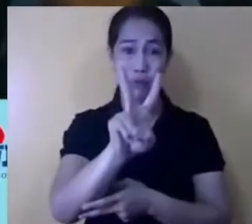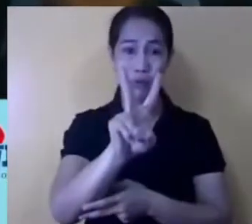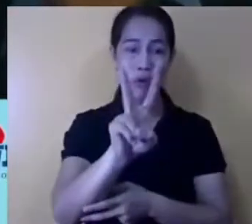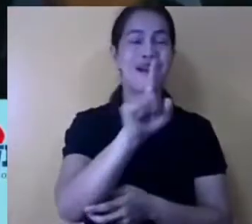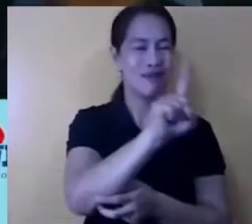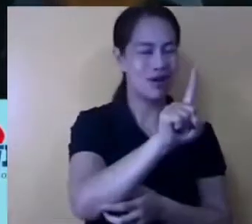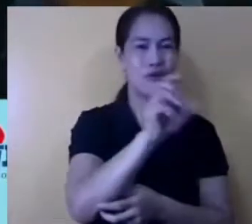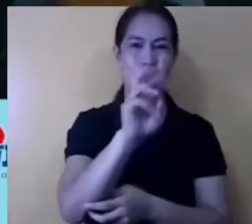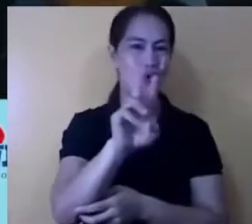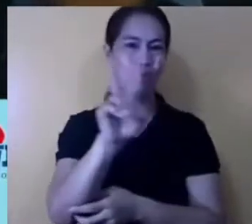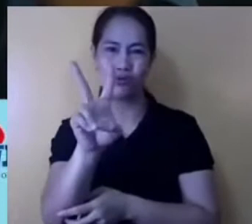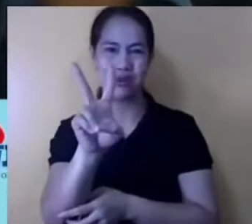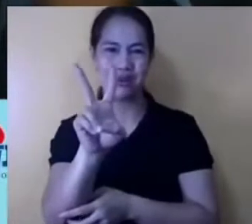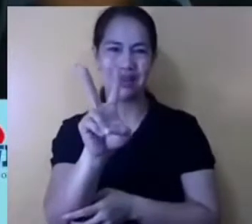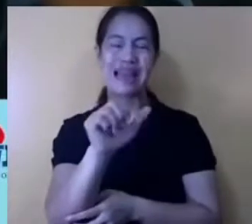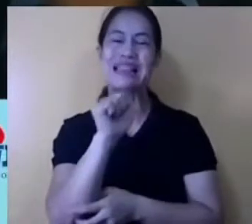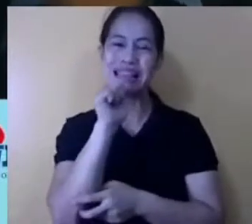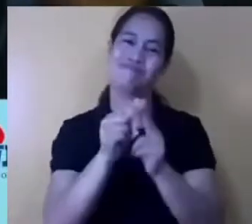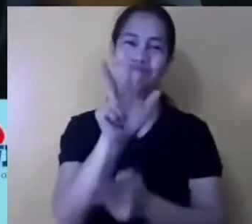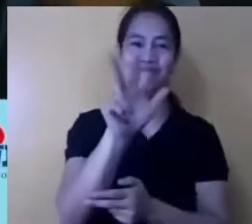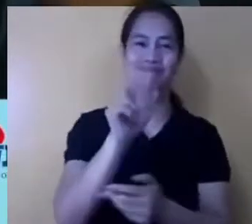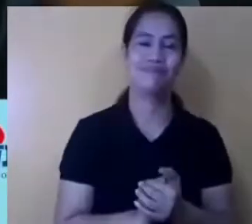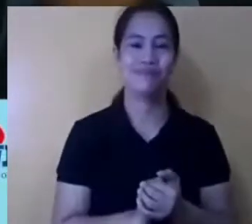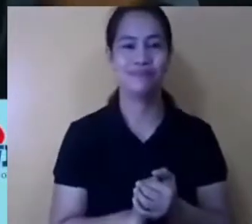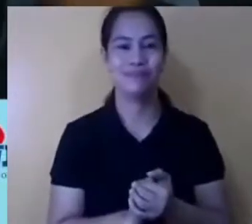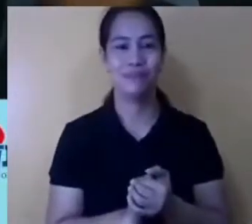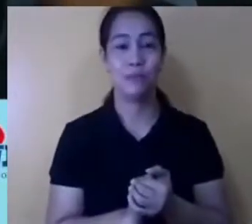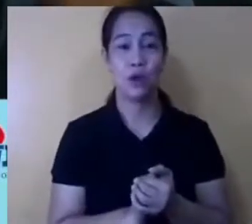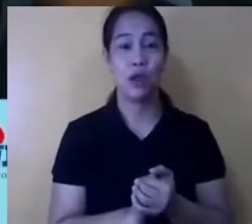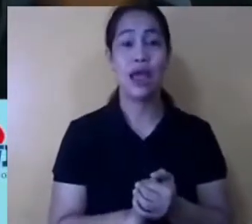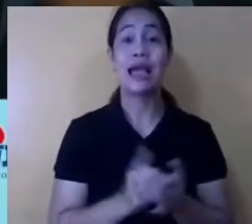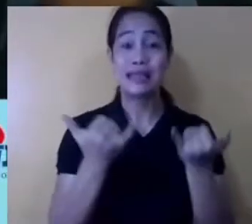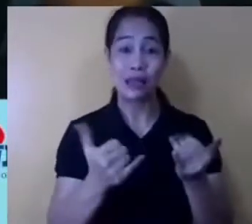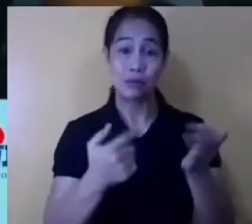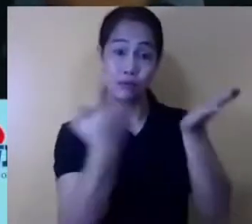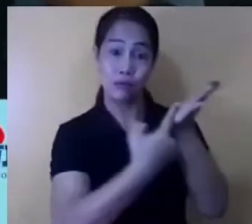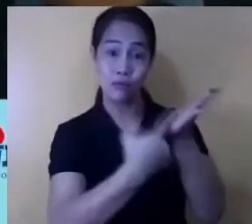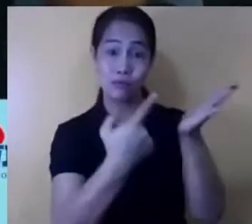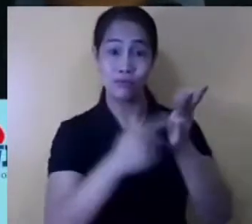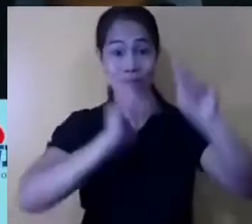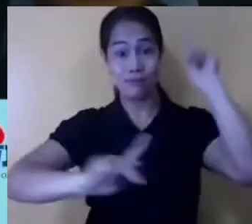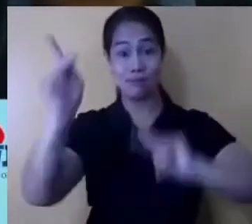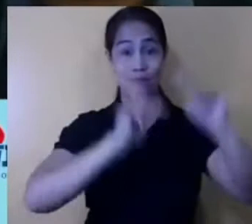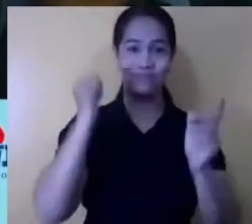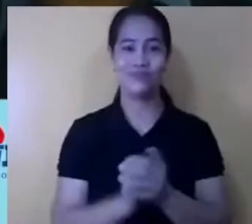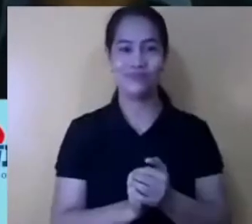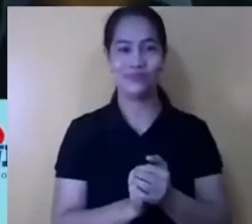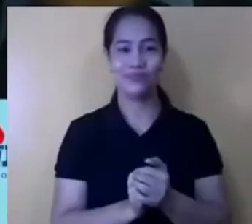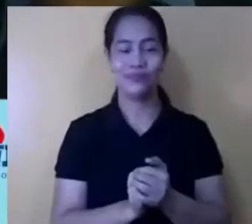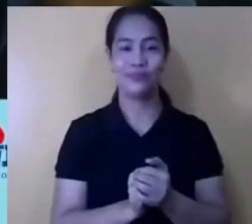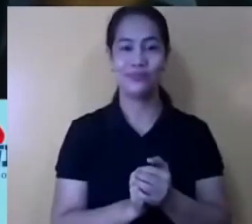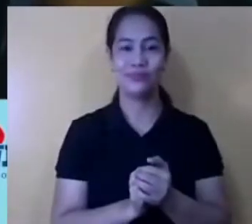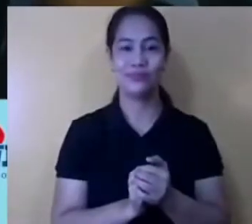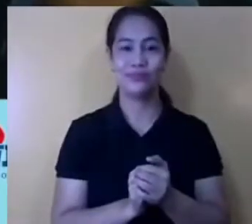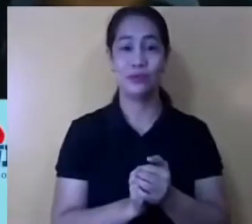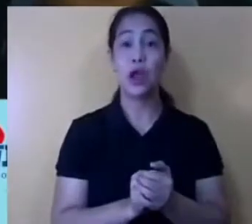remain unavailable, you go to option three. Now, we discuss the performance indicators for this objective. You will see